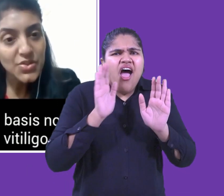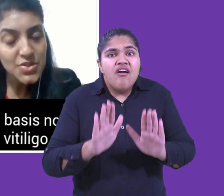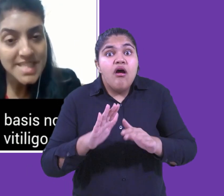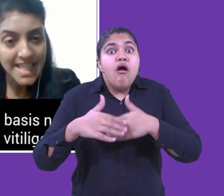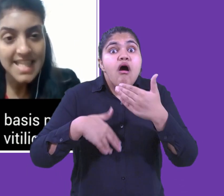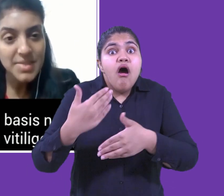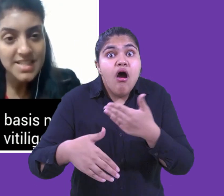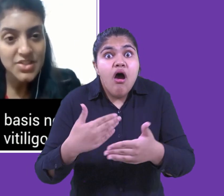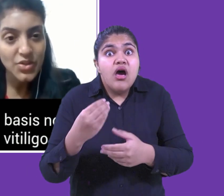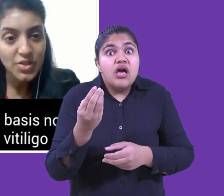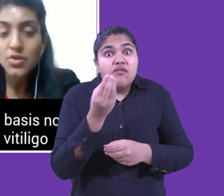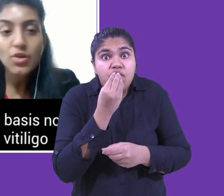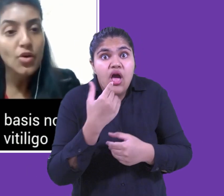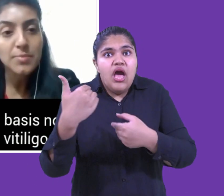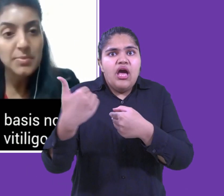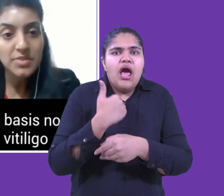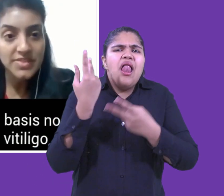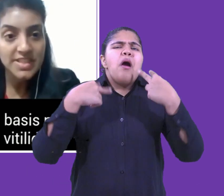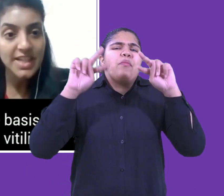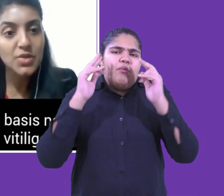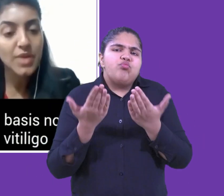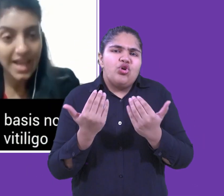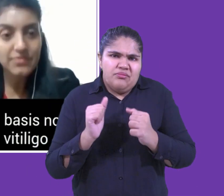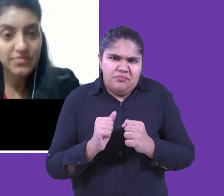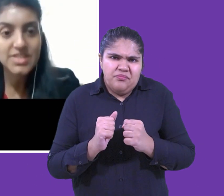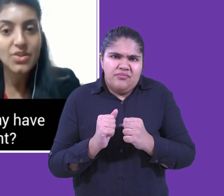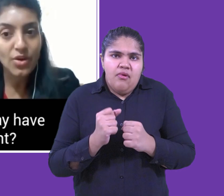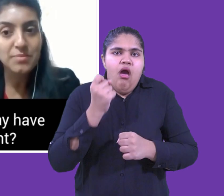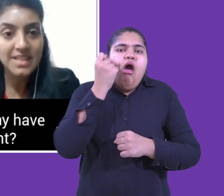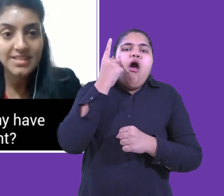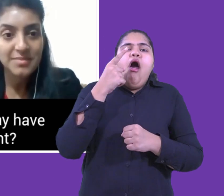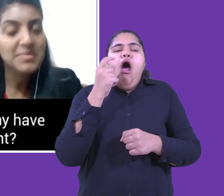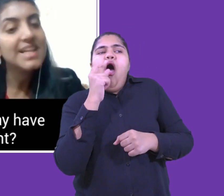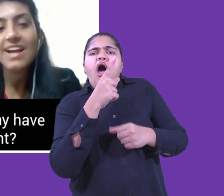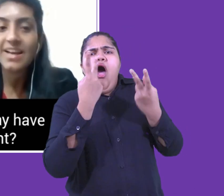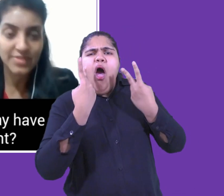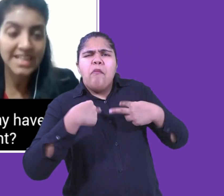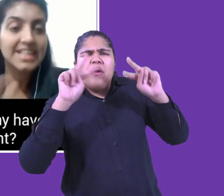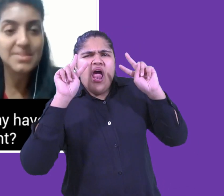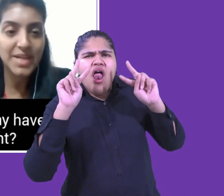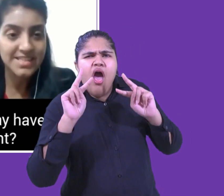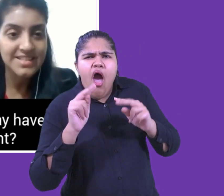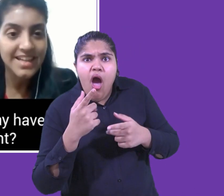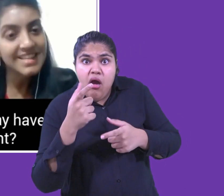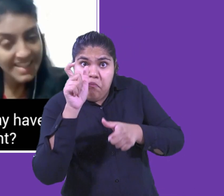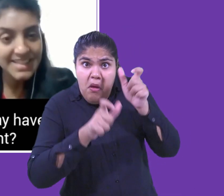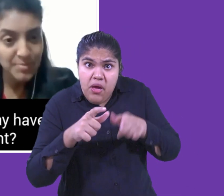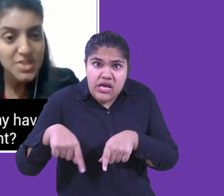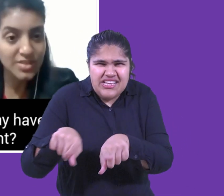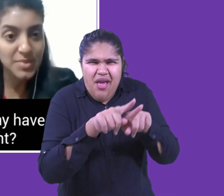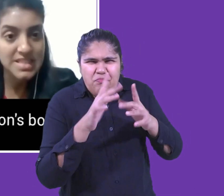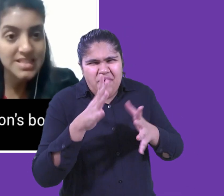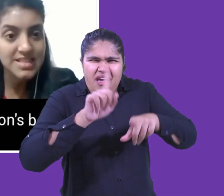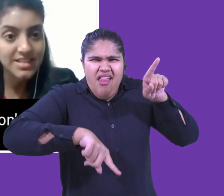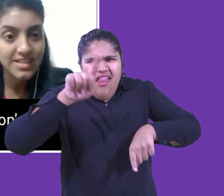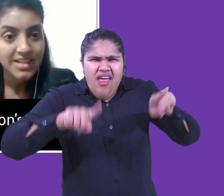aggravation also is case basis, no, doctor. Not all people with vitiligo who have fish or milk may have increased patches, right? It again depends